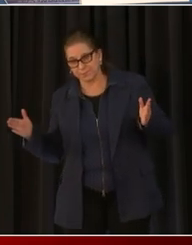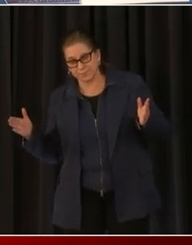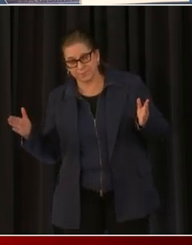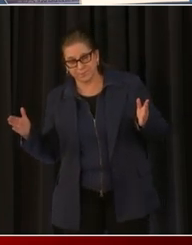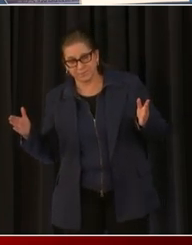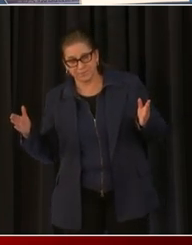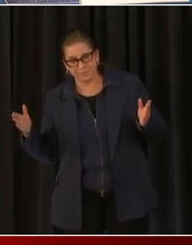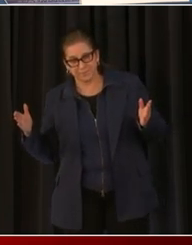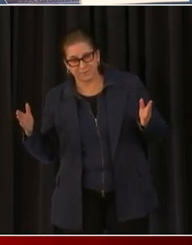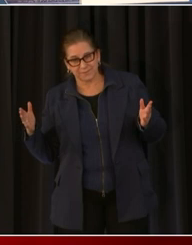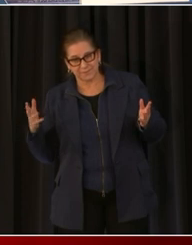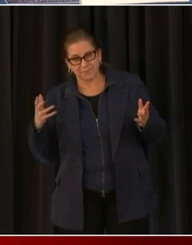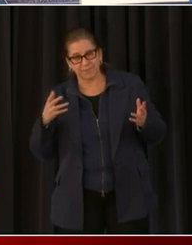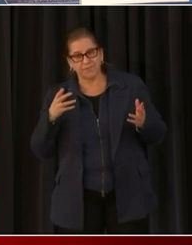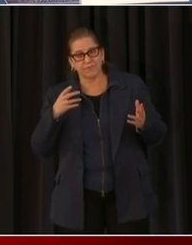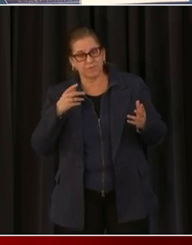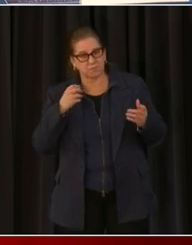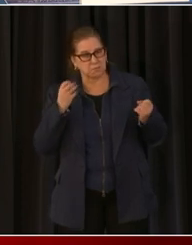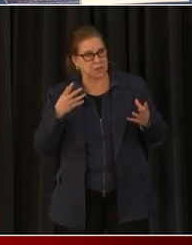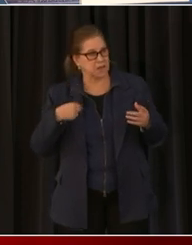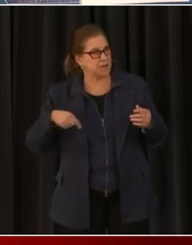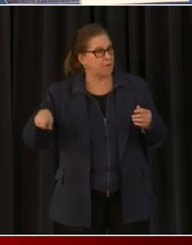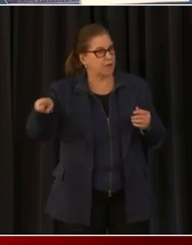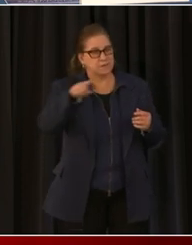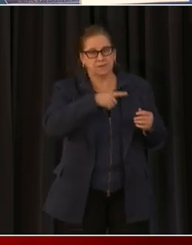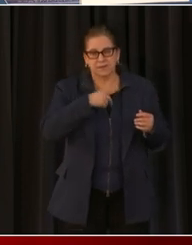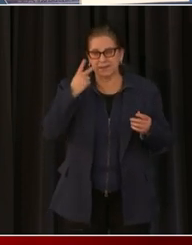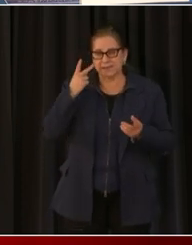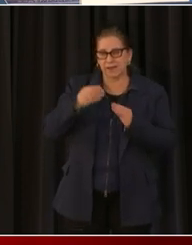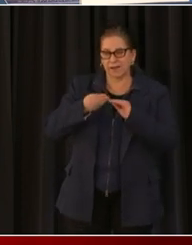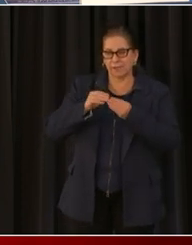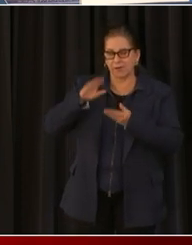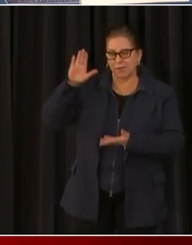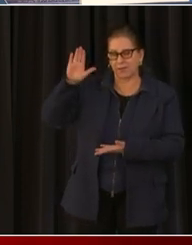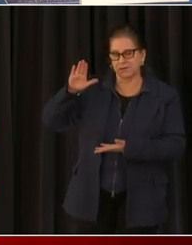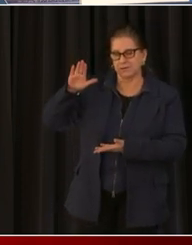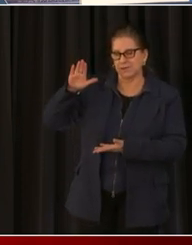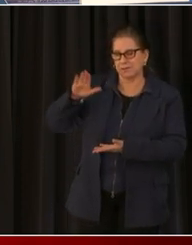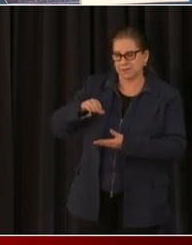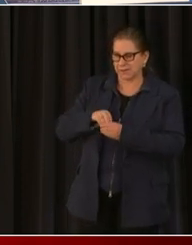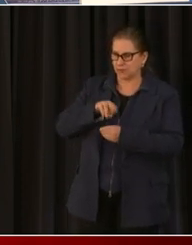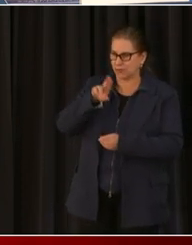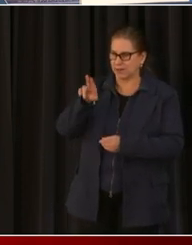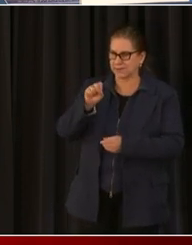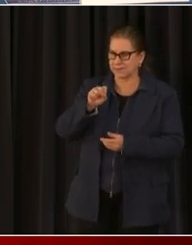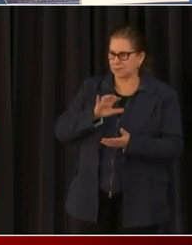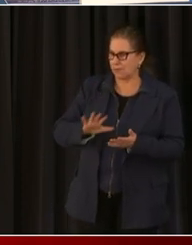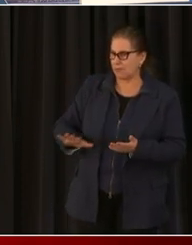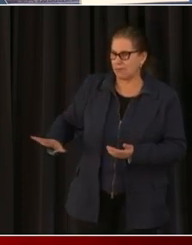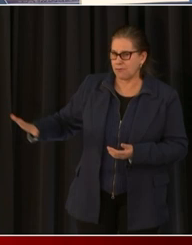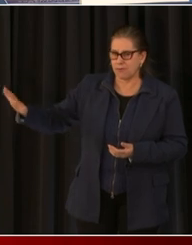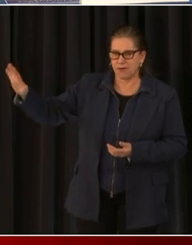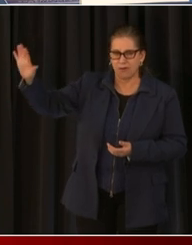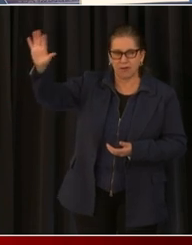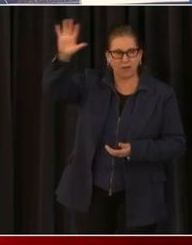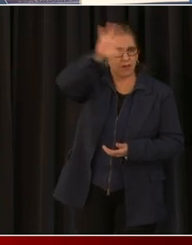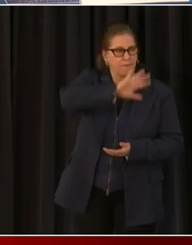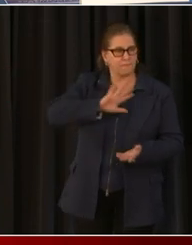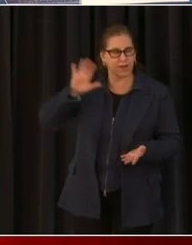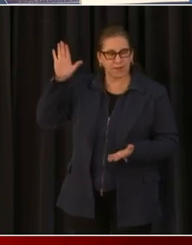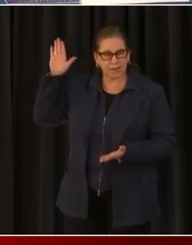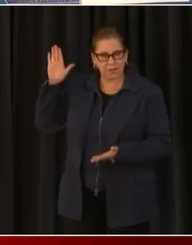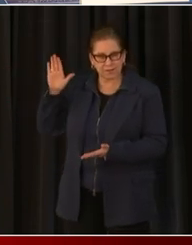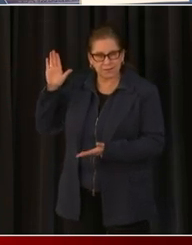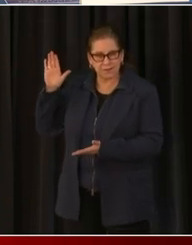most of the country, we are now beginning to see another deceleration or downward trend from the beginning of the year